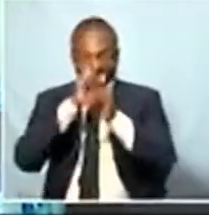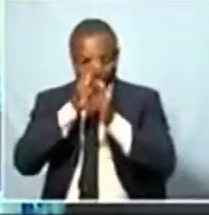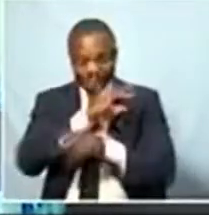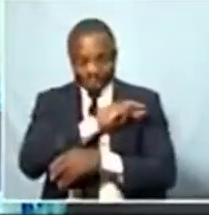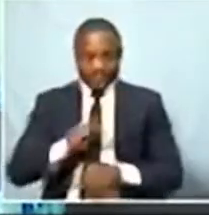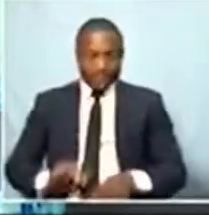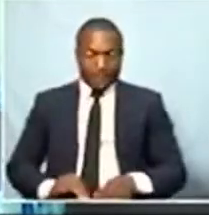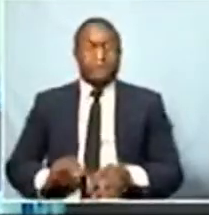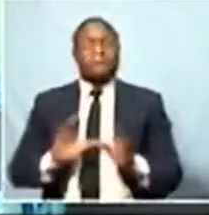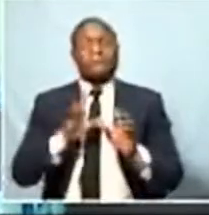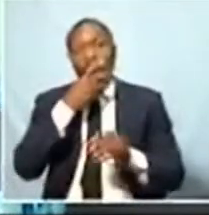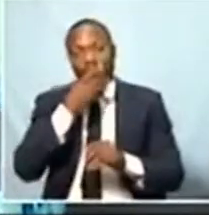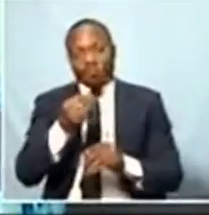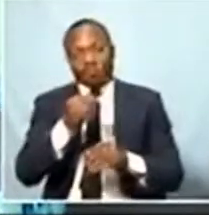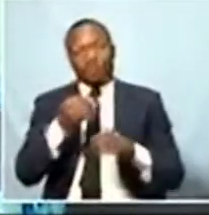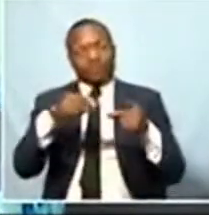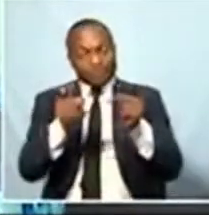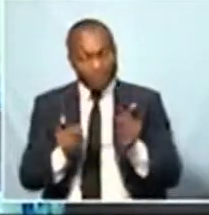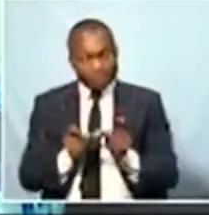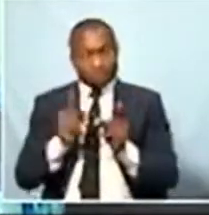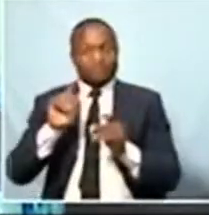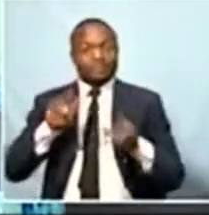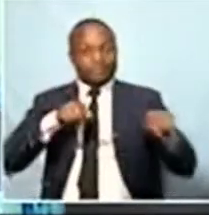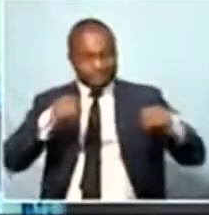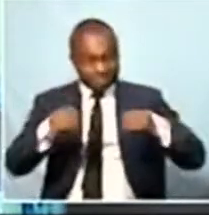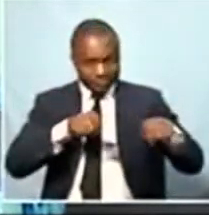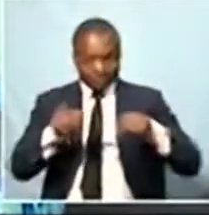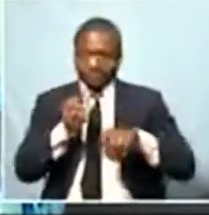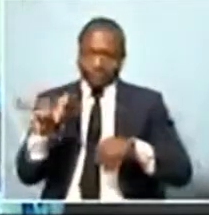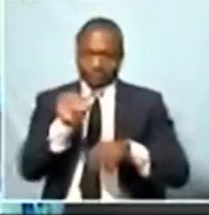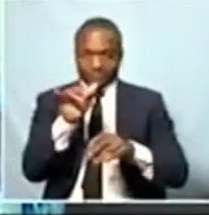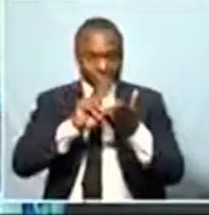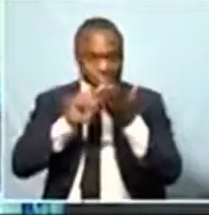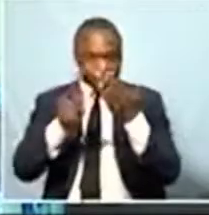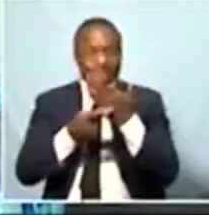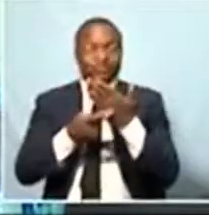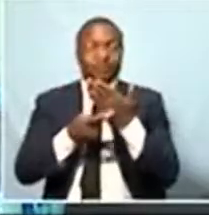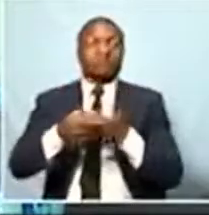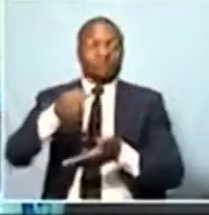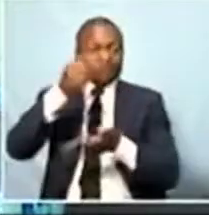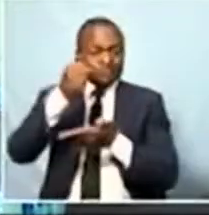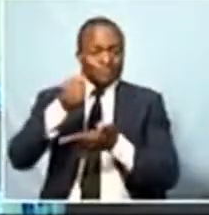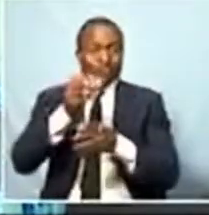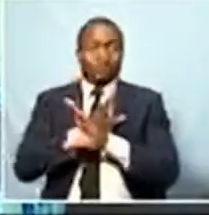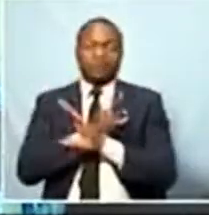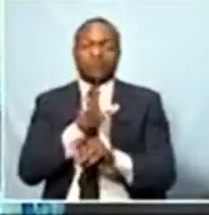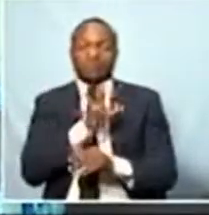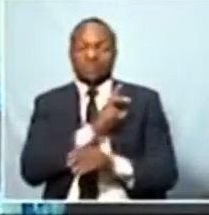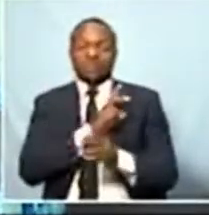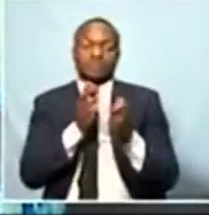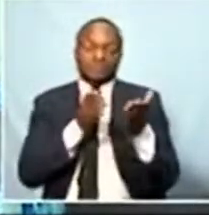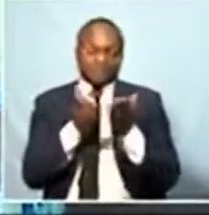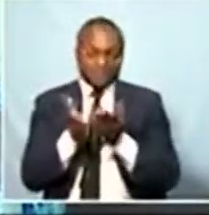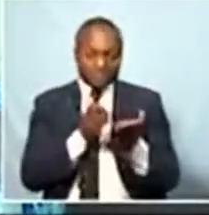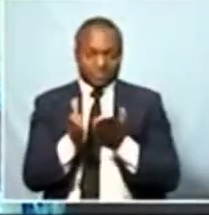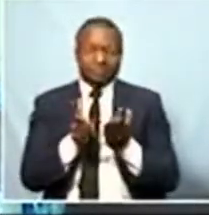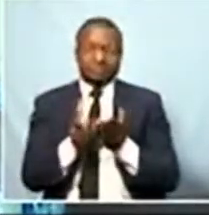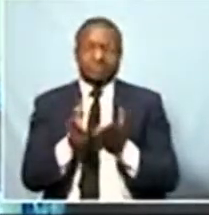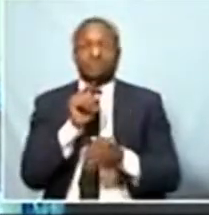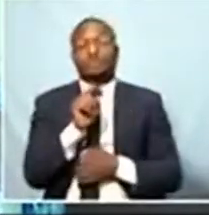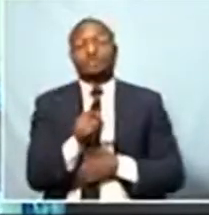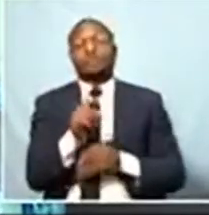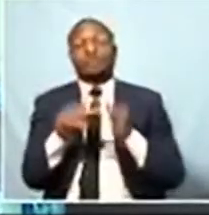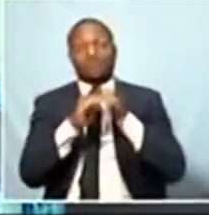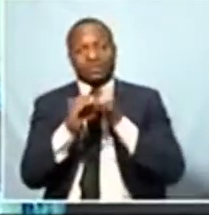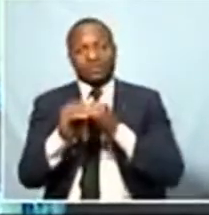it is therefore the Commission's position that the Governance and Standards Program estimated budget for the Zambia Police Service Commission is to that